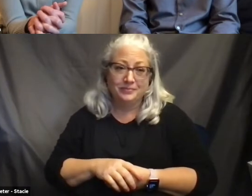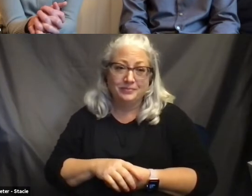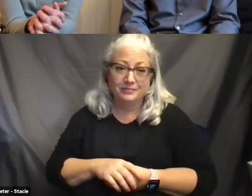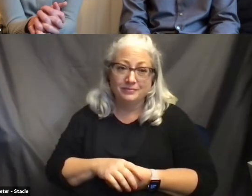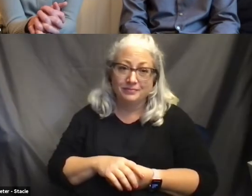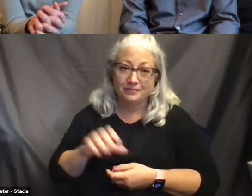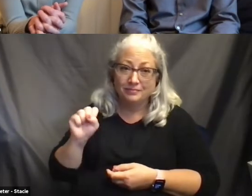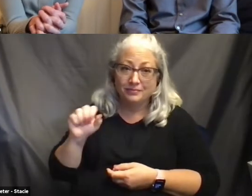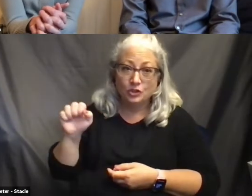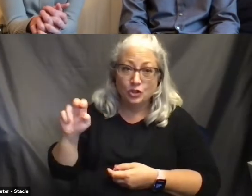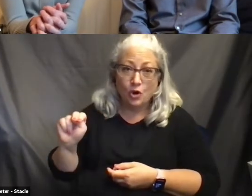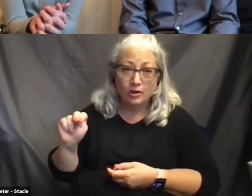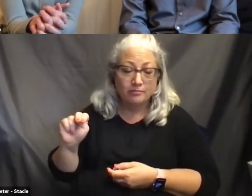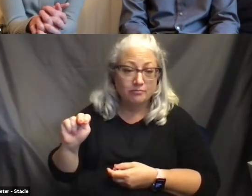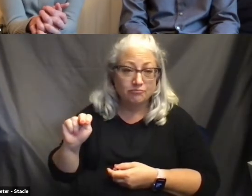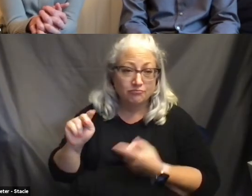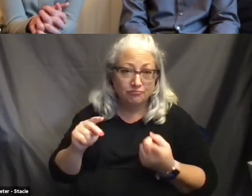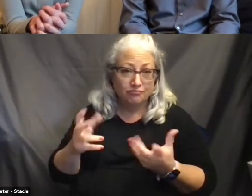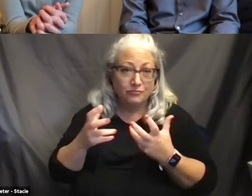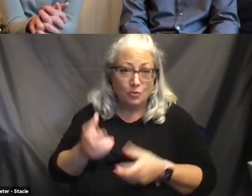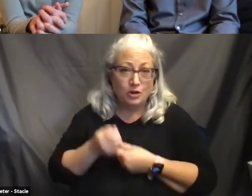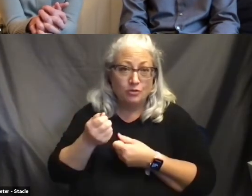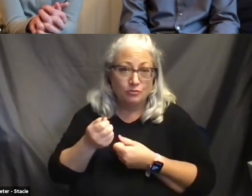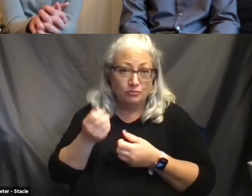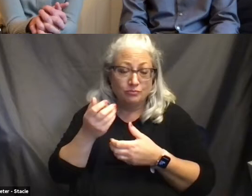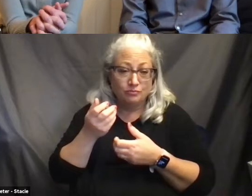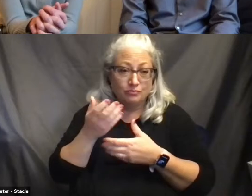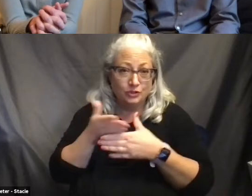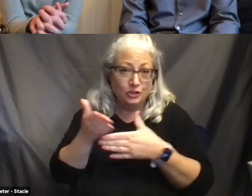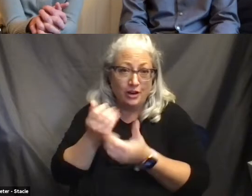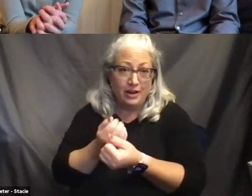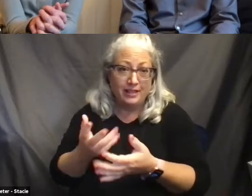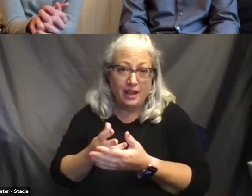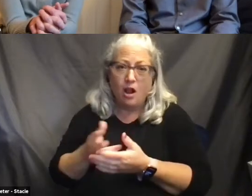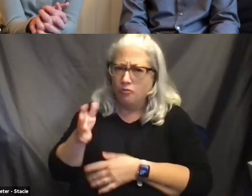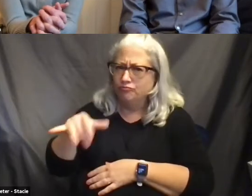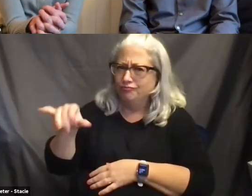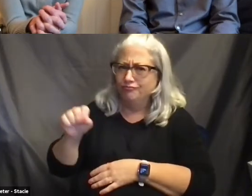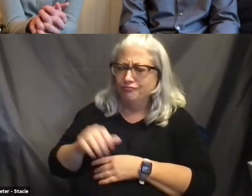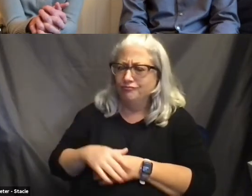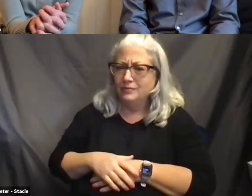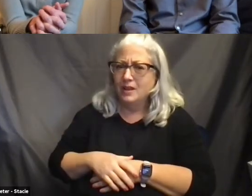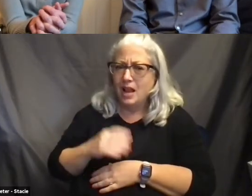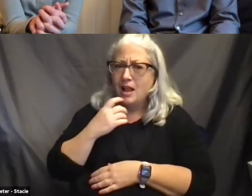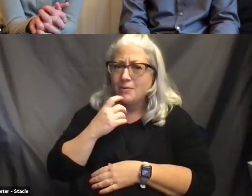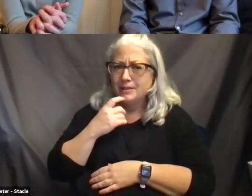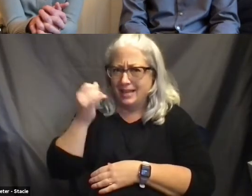about you? Anything that you wanted to share about Sean the third? Oh yes, definitely. I would say he's silly. He has a great sense